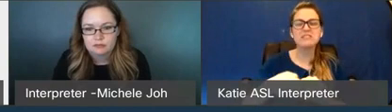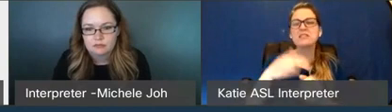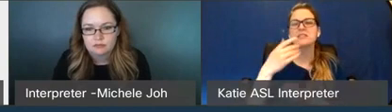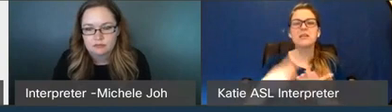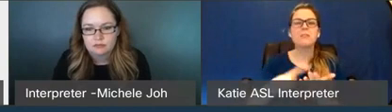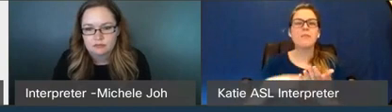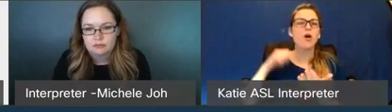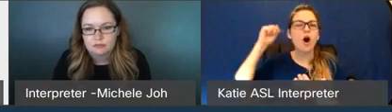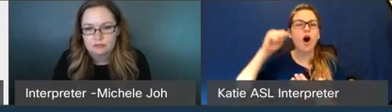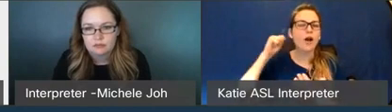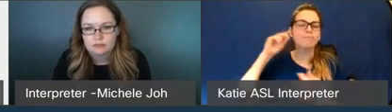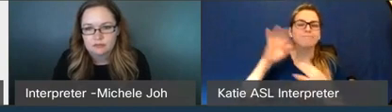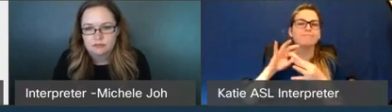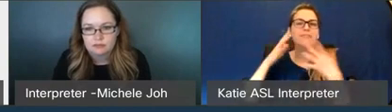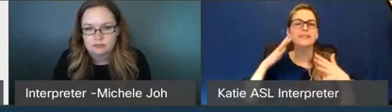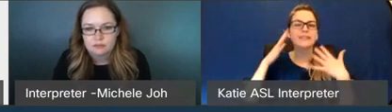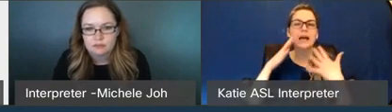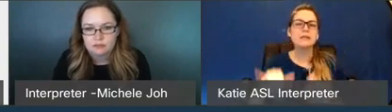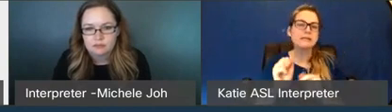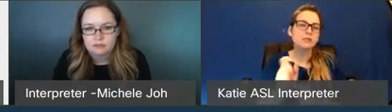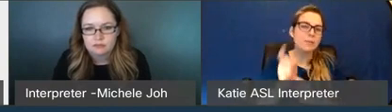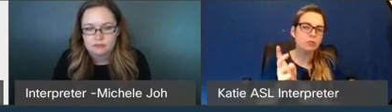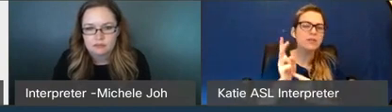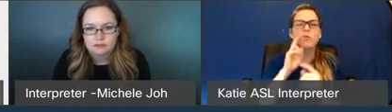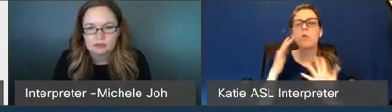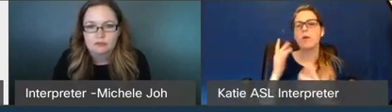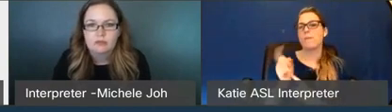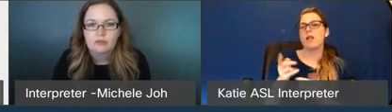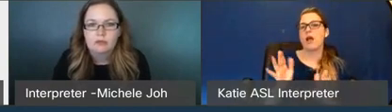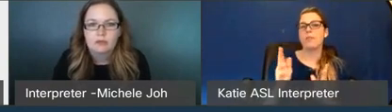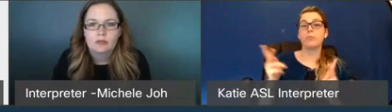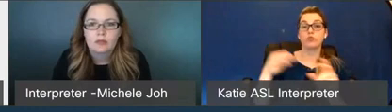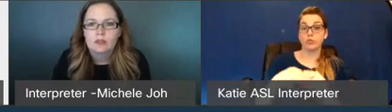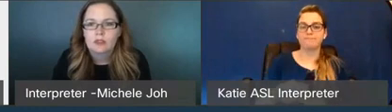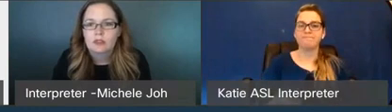So we'll just allow people a minute or so to sign on.